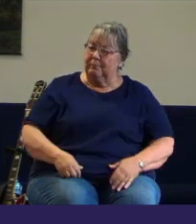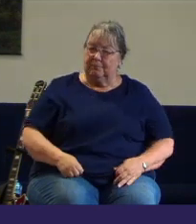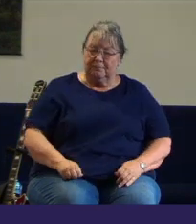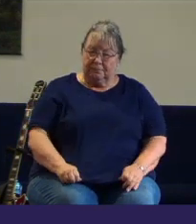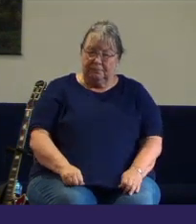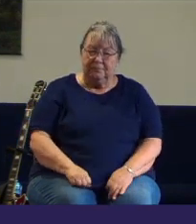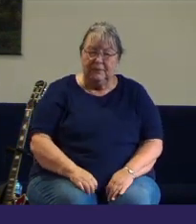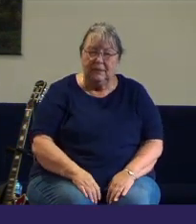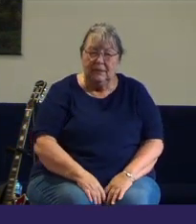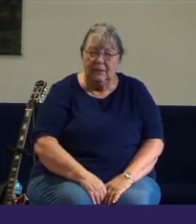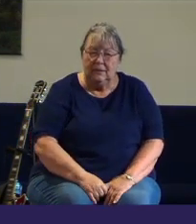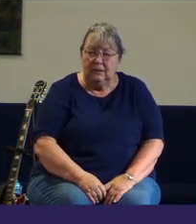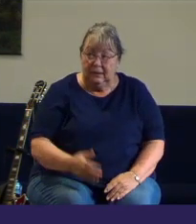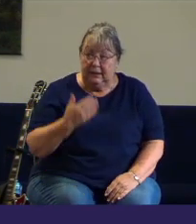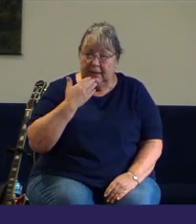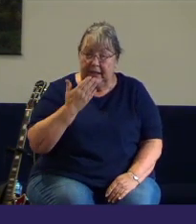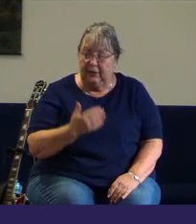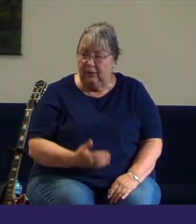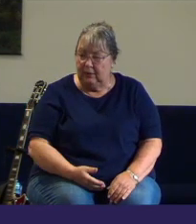Amen. Praise God. Thank you.